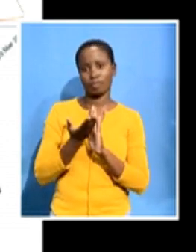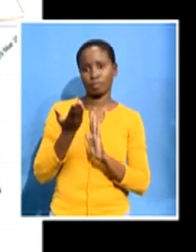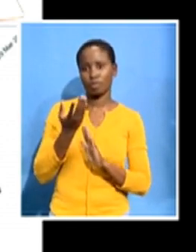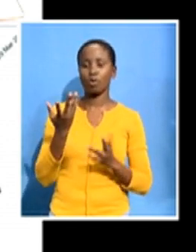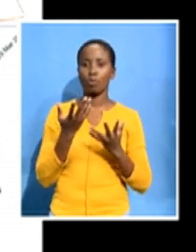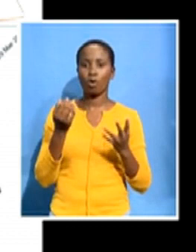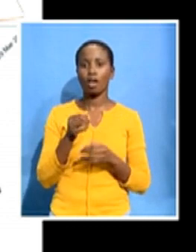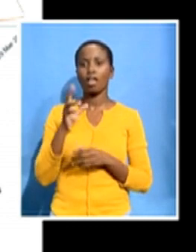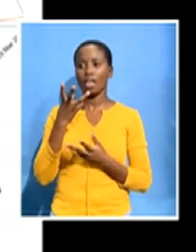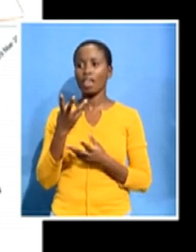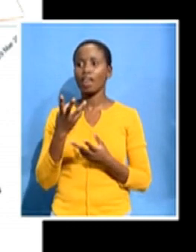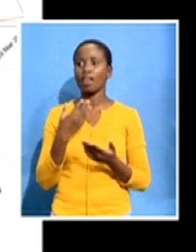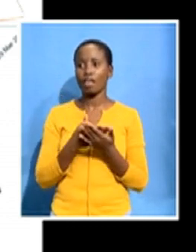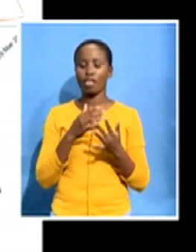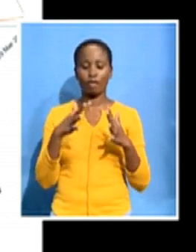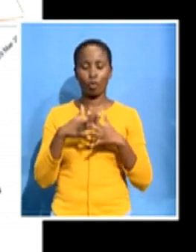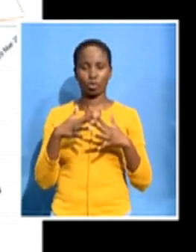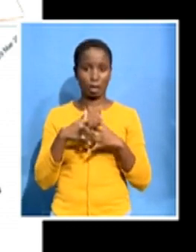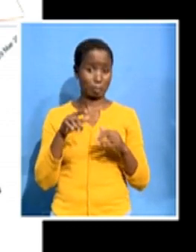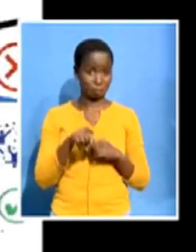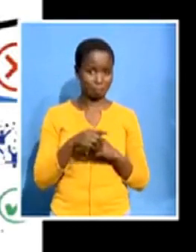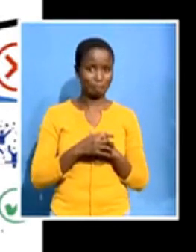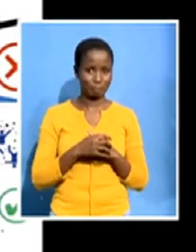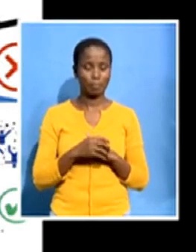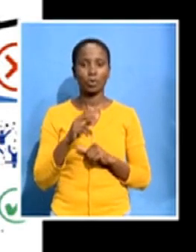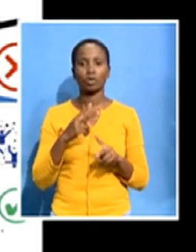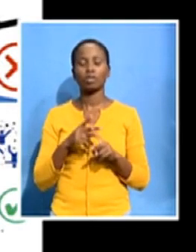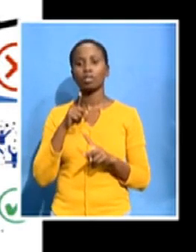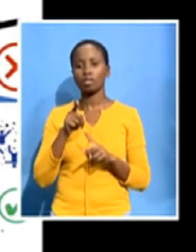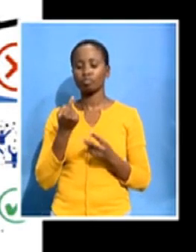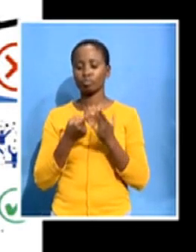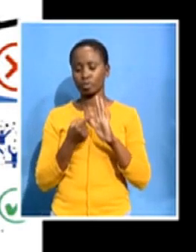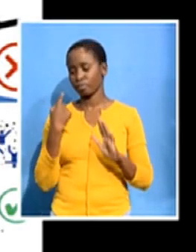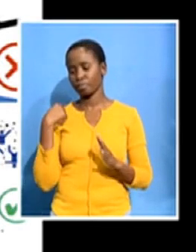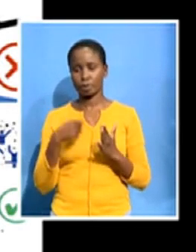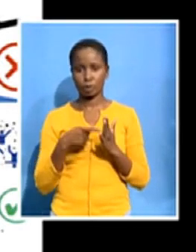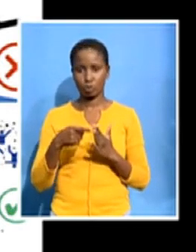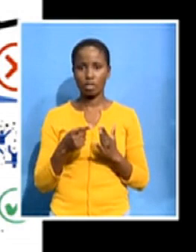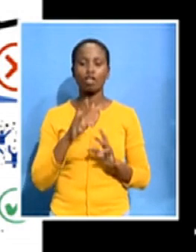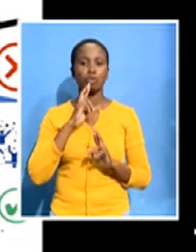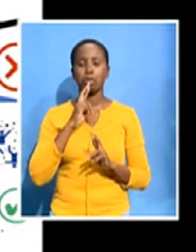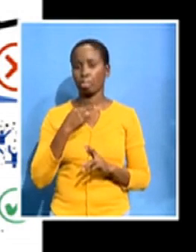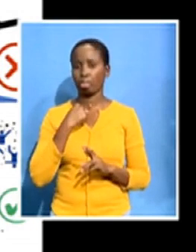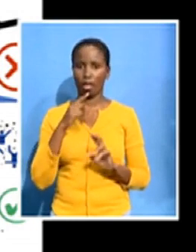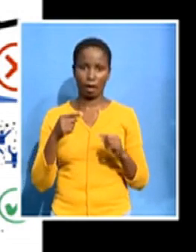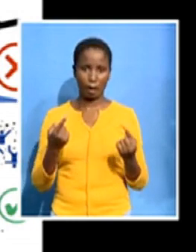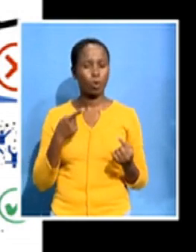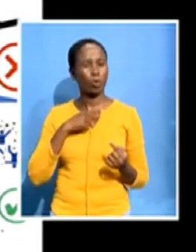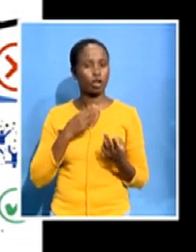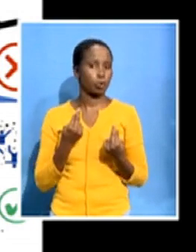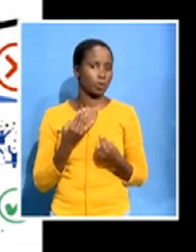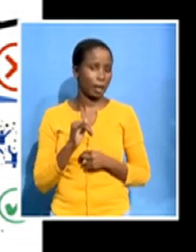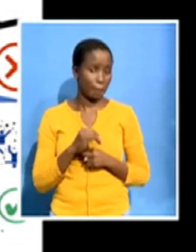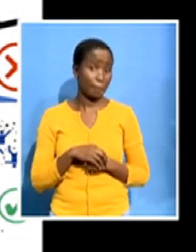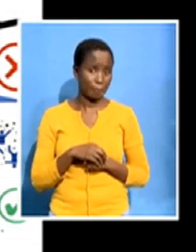no sampling in this past week, so we cannot report on that. So we continue to make recommendations for the extended holiday